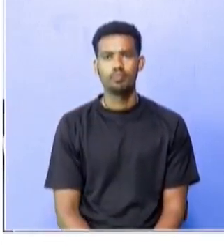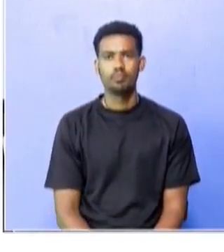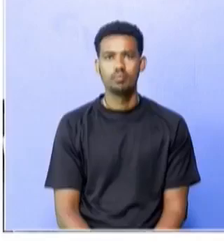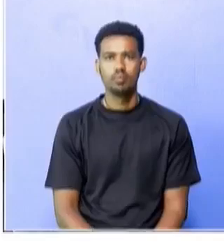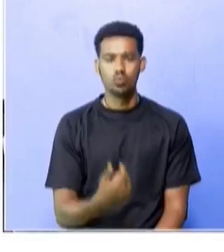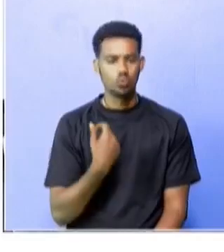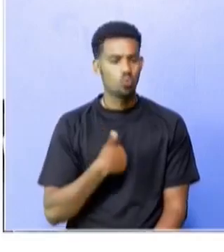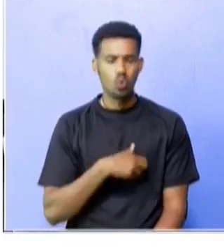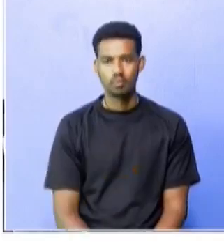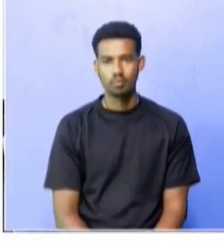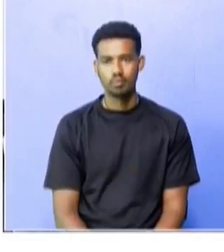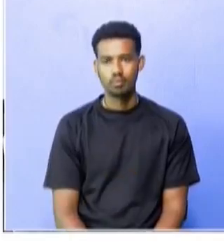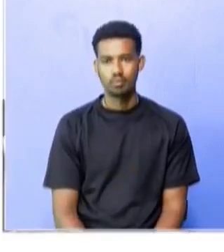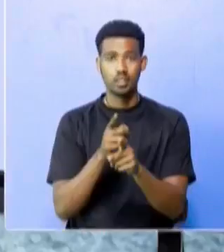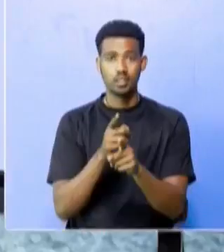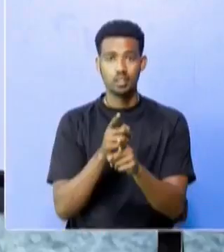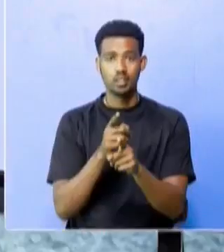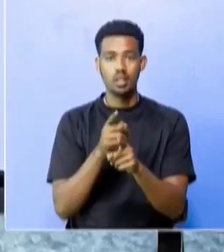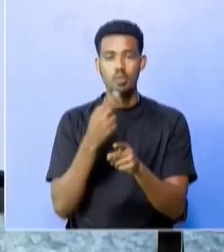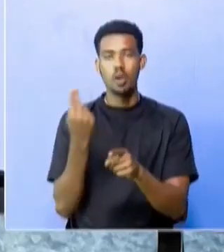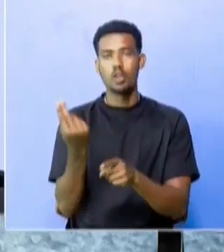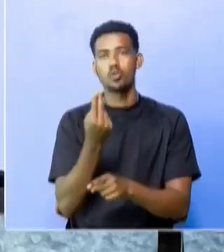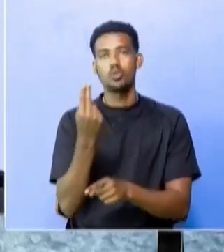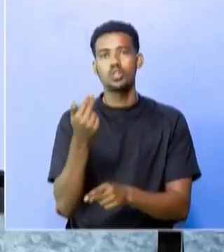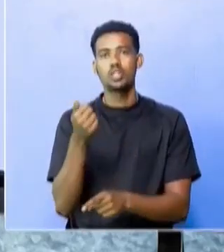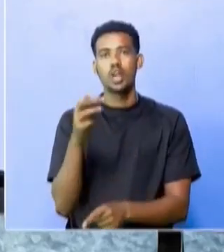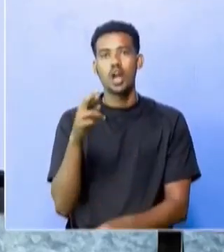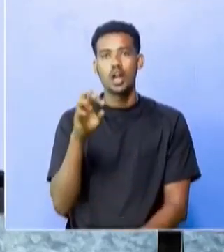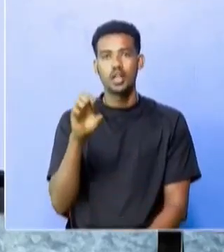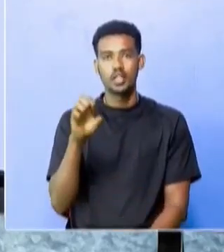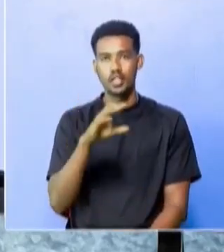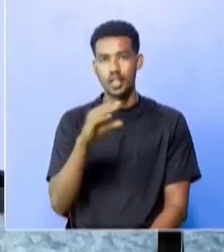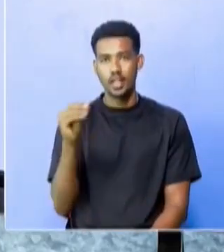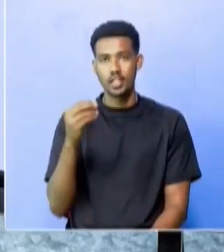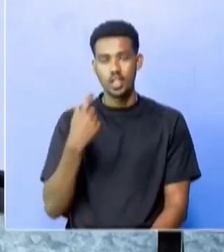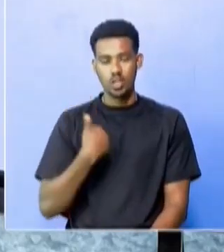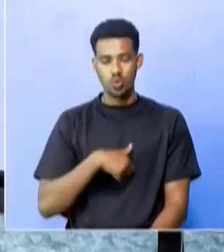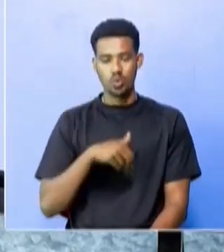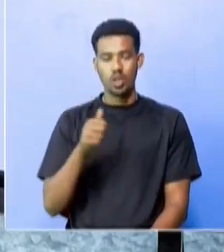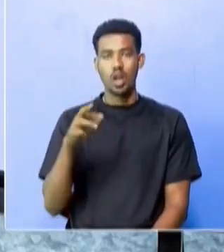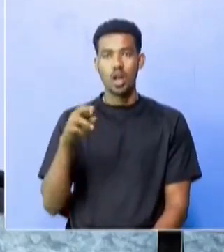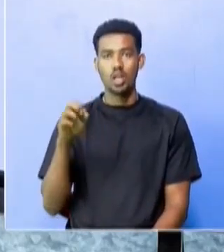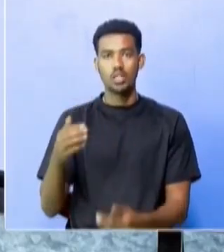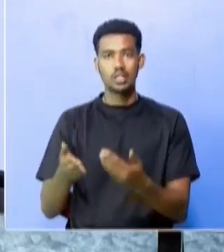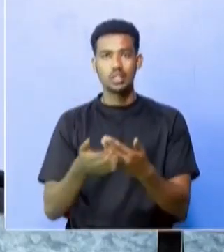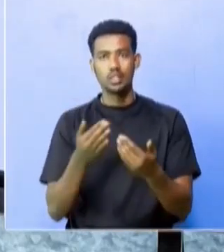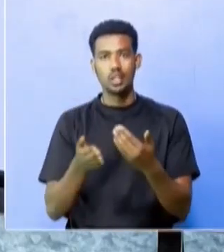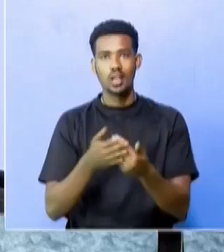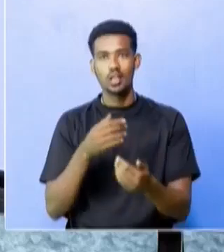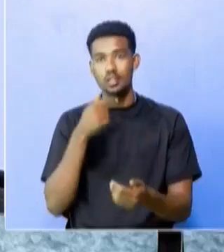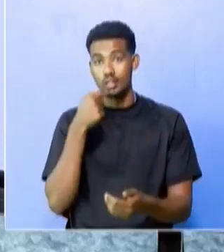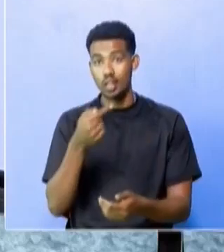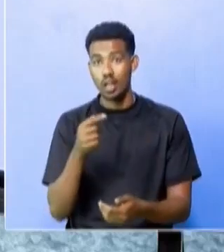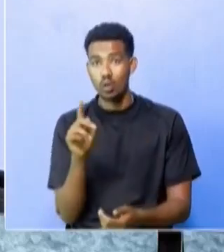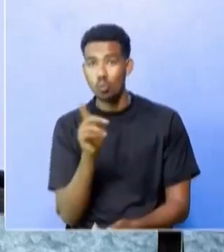we are not. By using are and also by we are, easily by saying